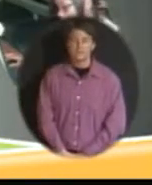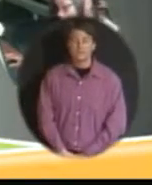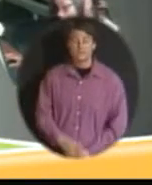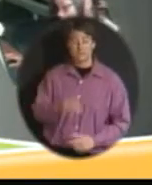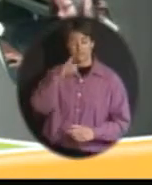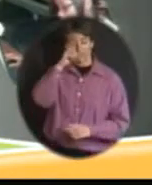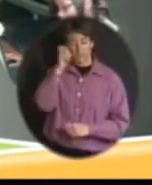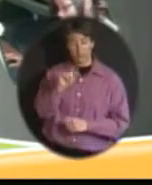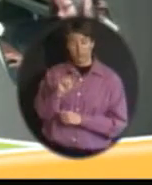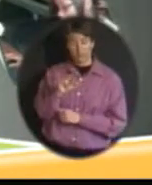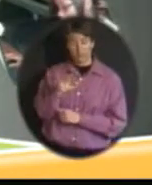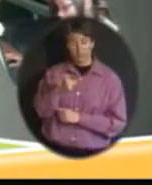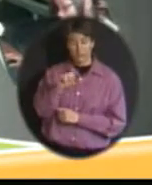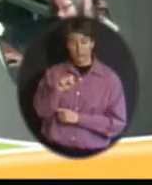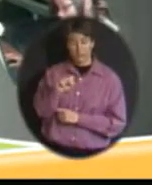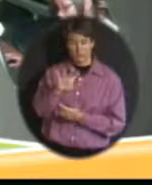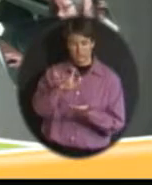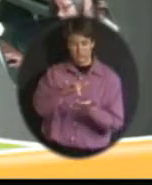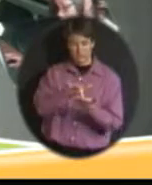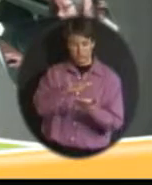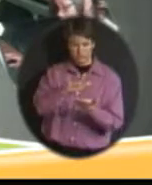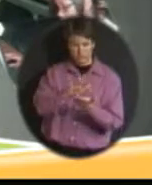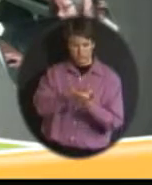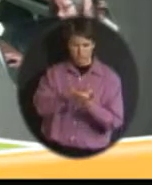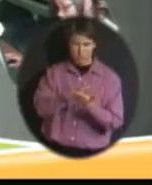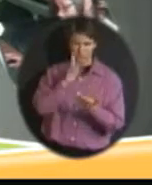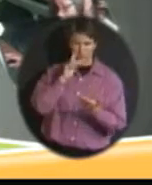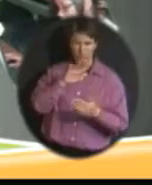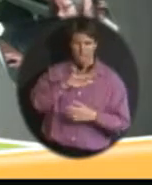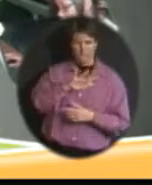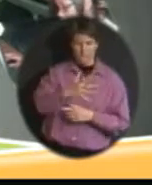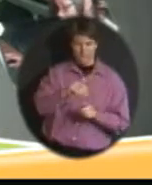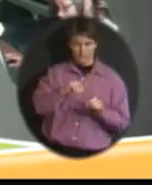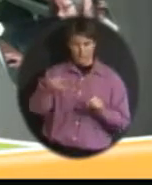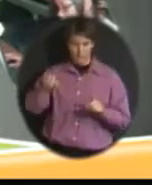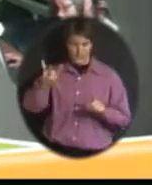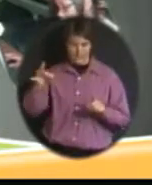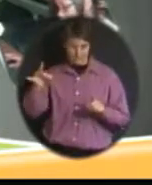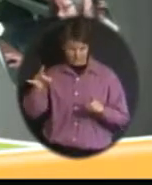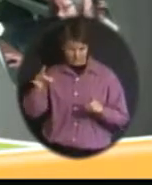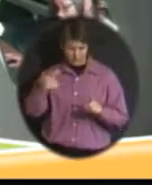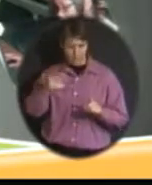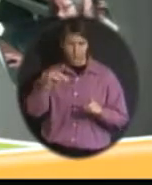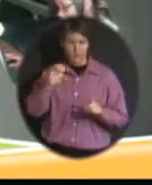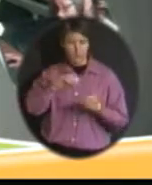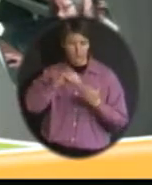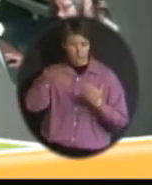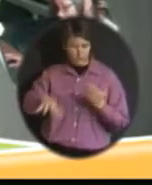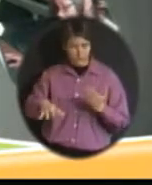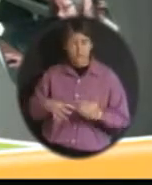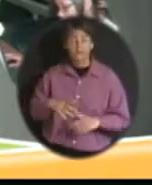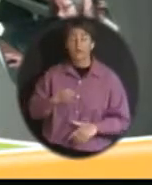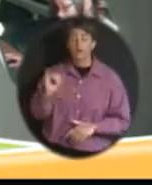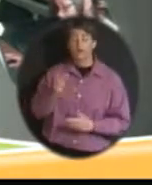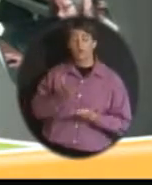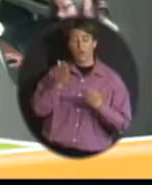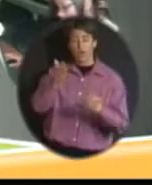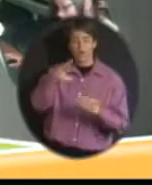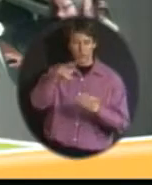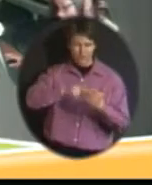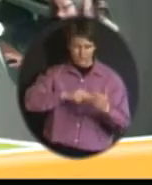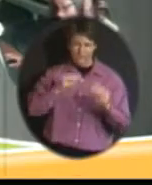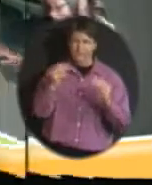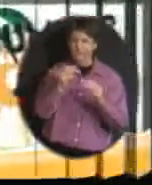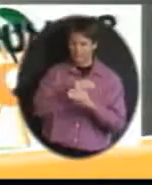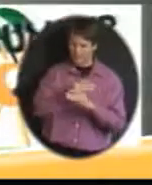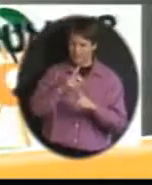Summer Trails is our middle program, and it serves students in grades 5 through 8. And it also offers reading and math and